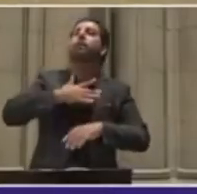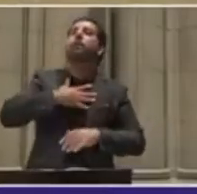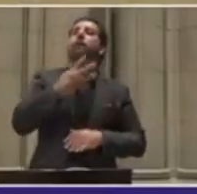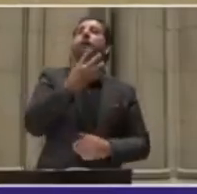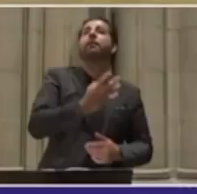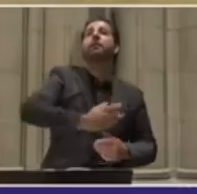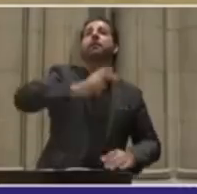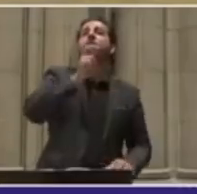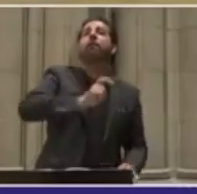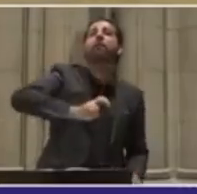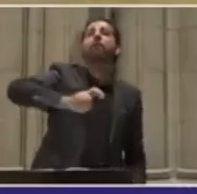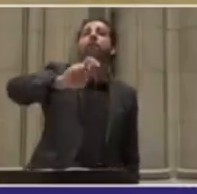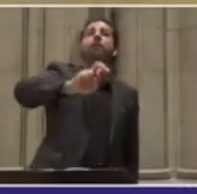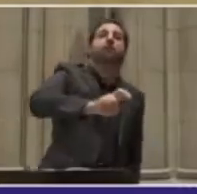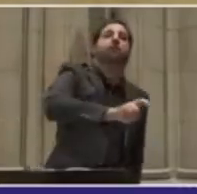my